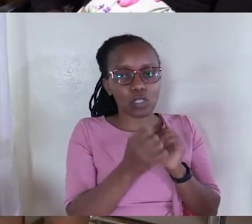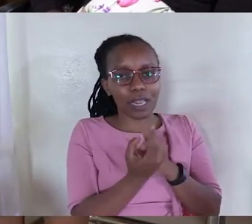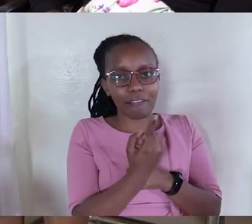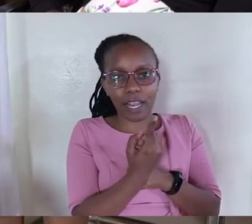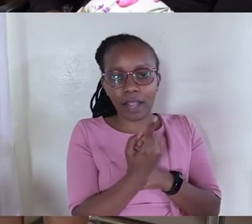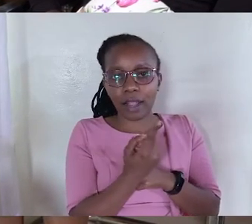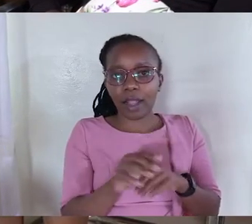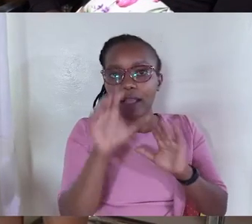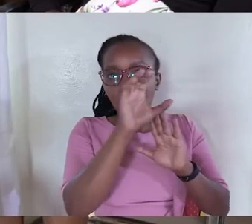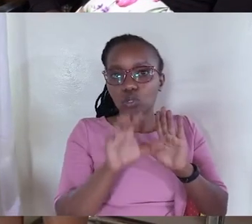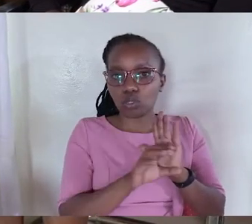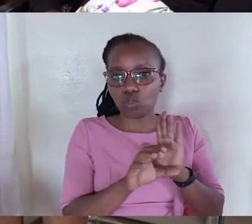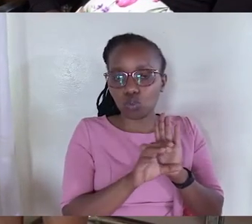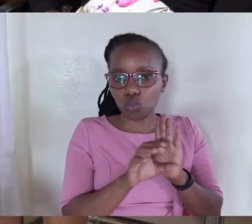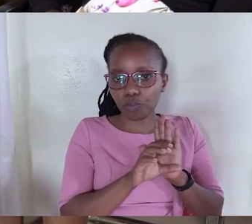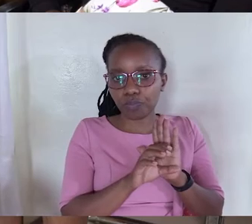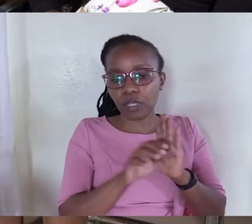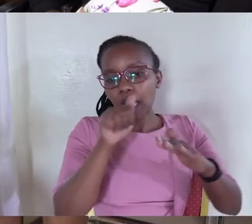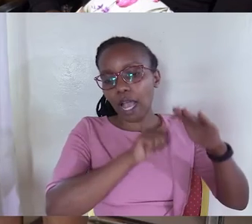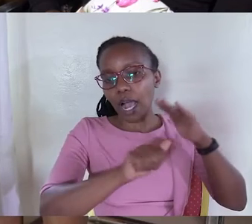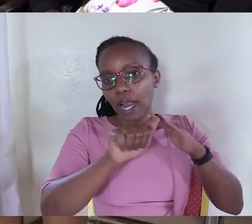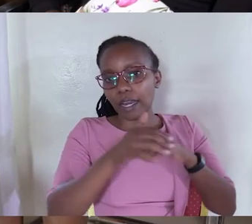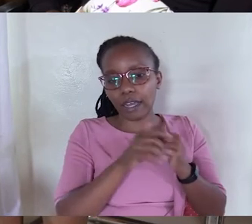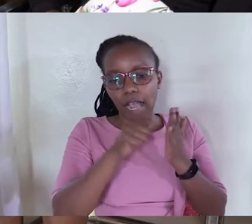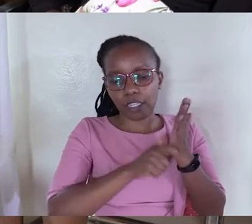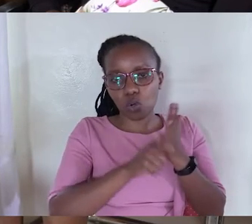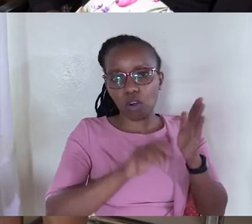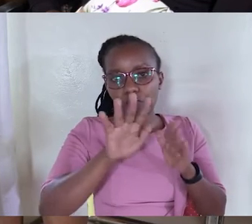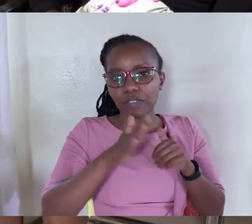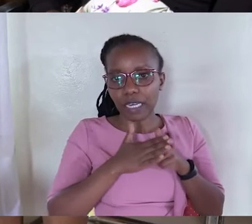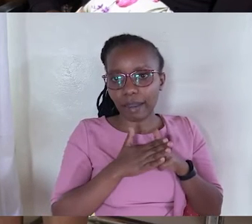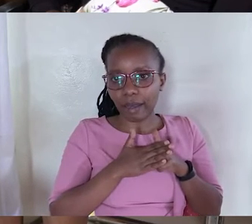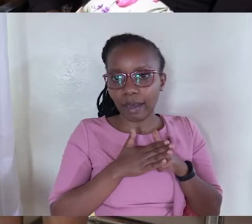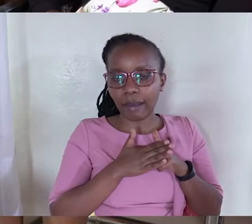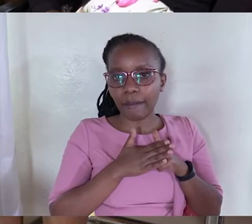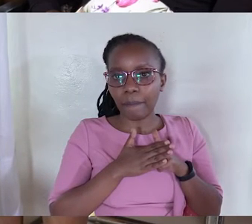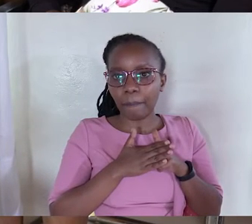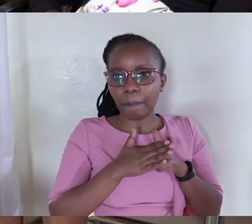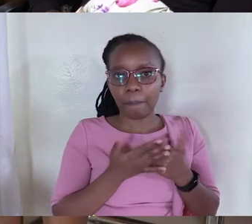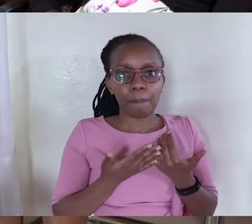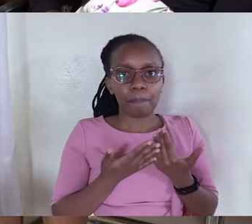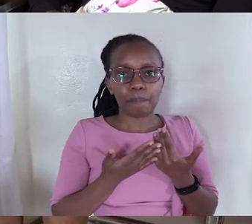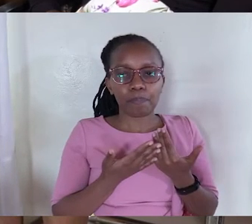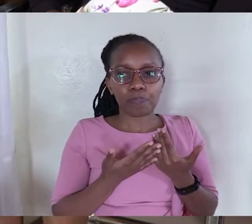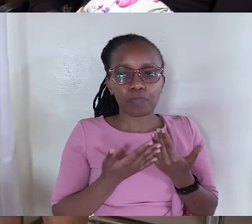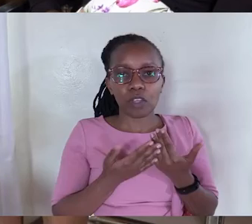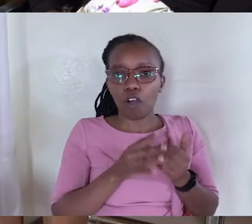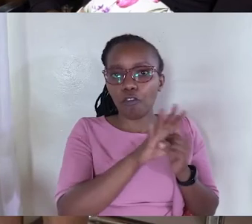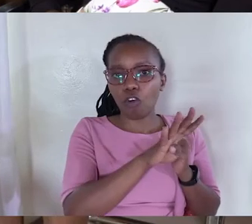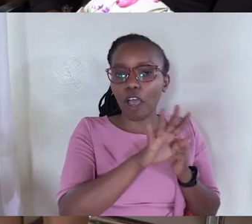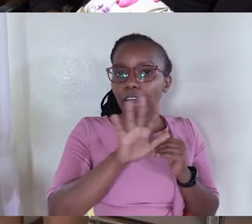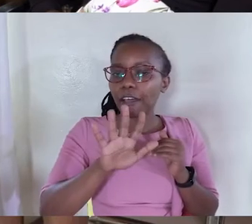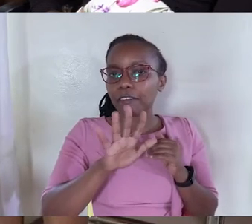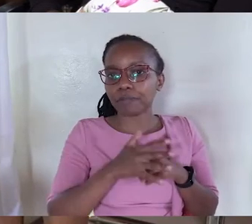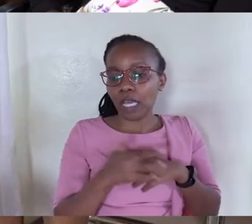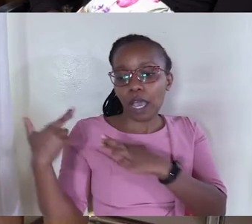2011 in the Constitution, under the pursuant to Article 59. That is clauses 4 and 5. Now,